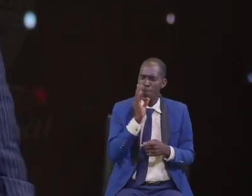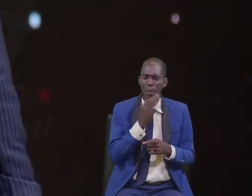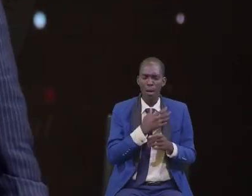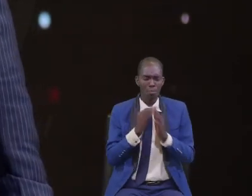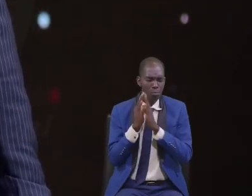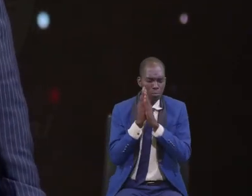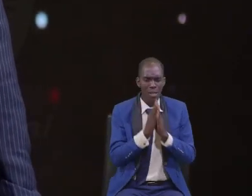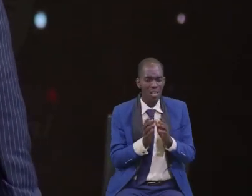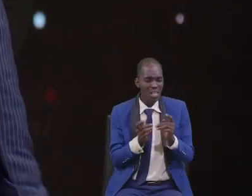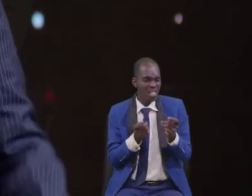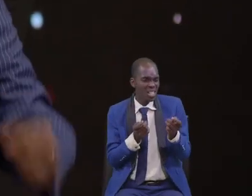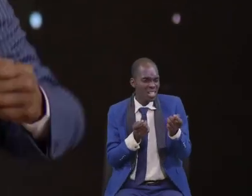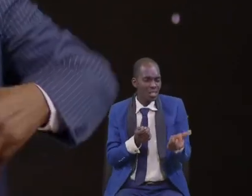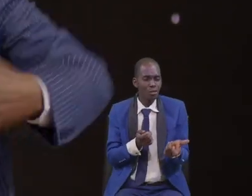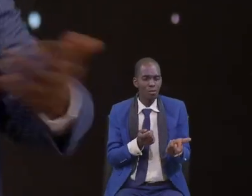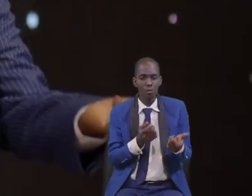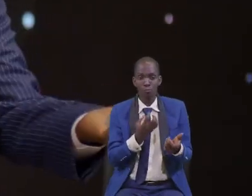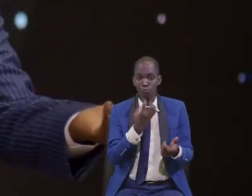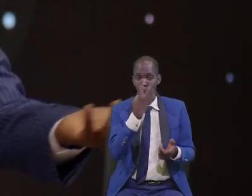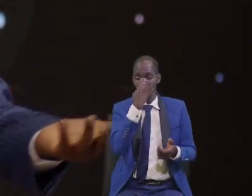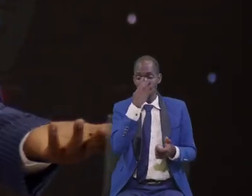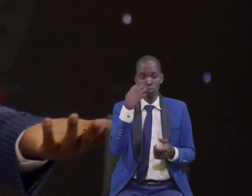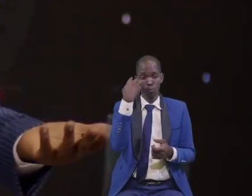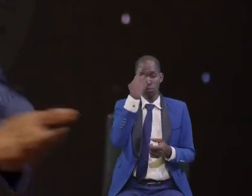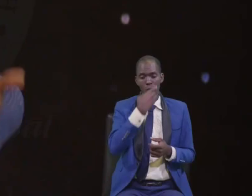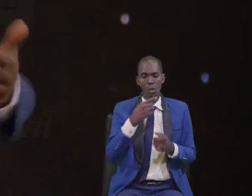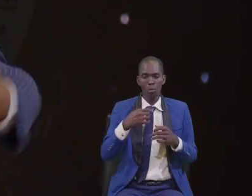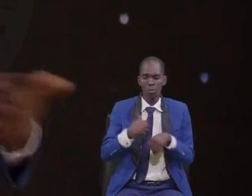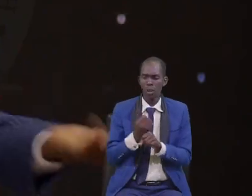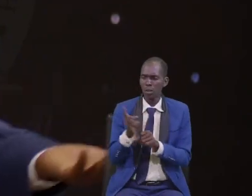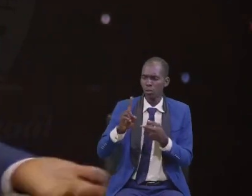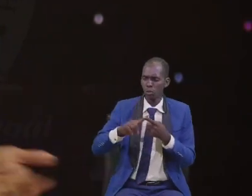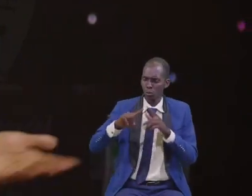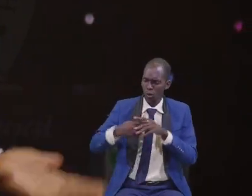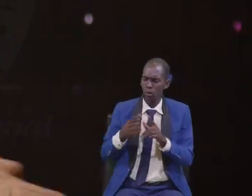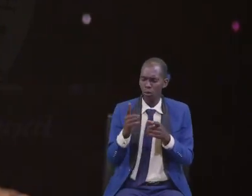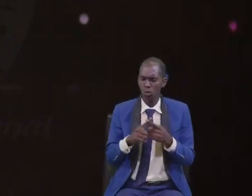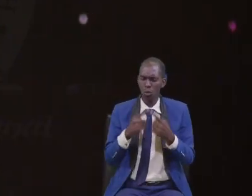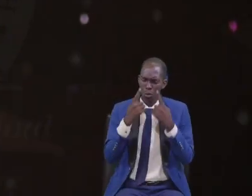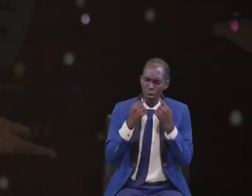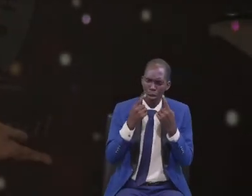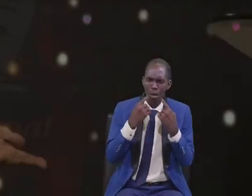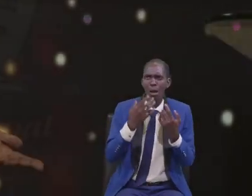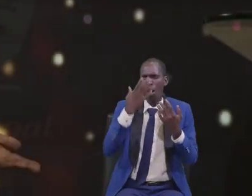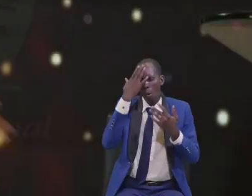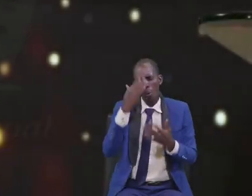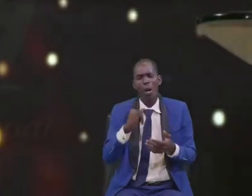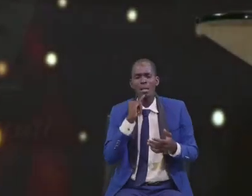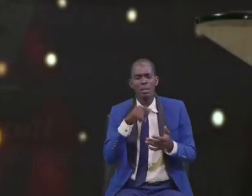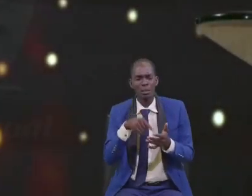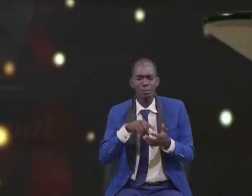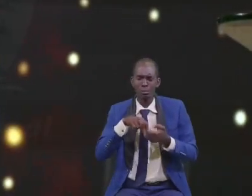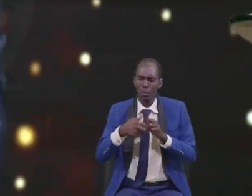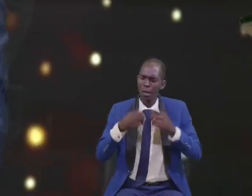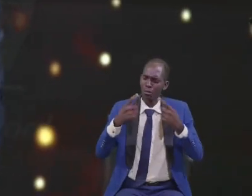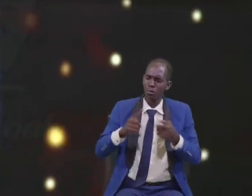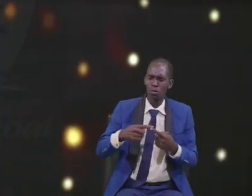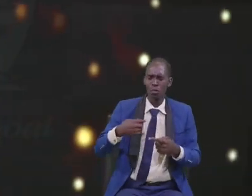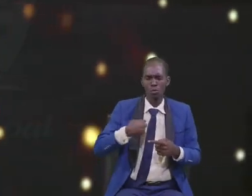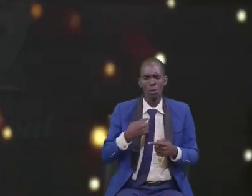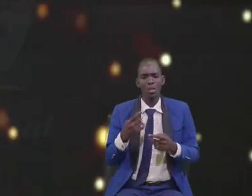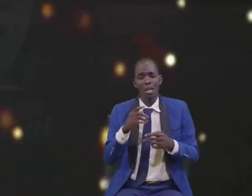little frown of anybody, they begin to cry, what's happening to me? Why should this happen to me? Any